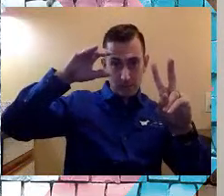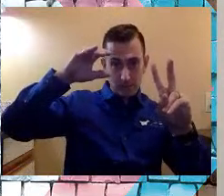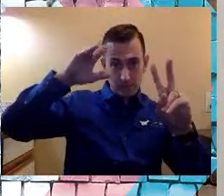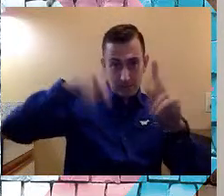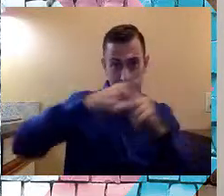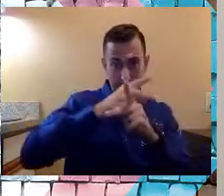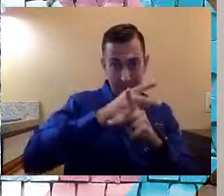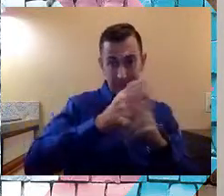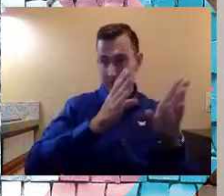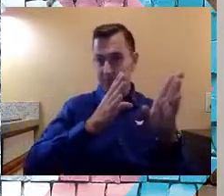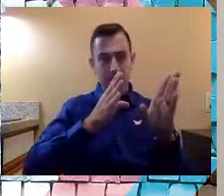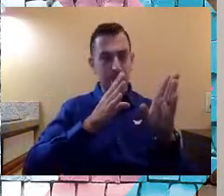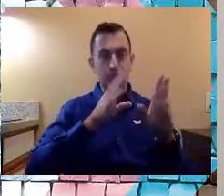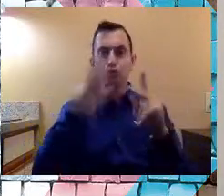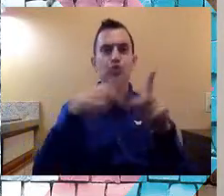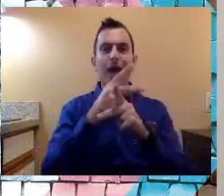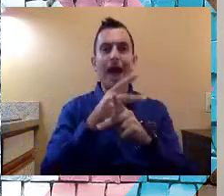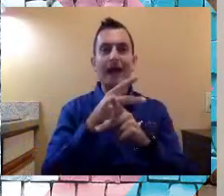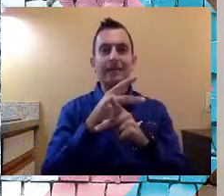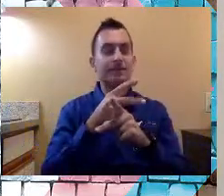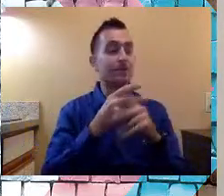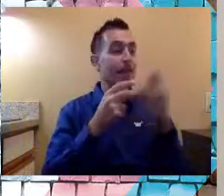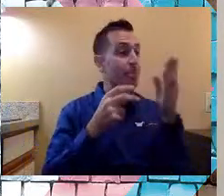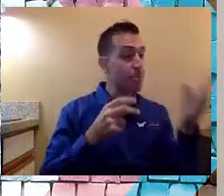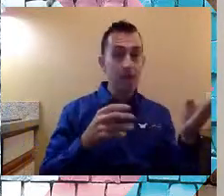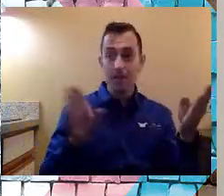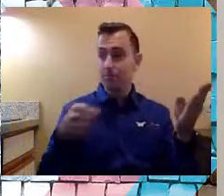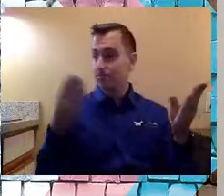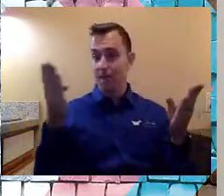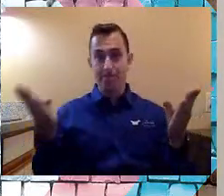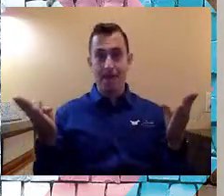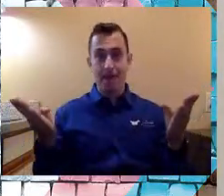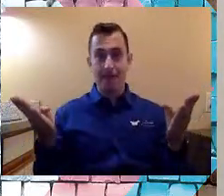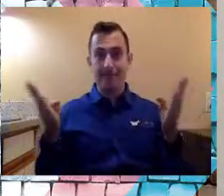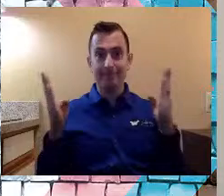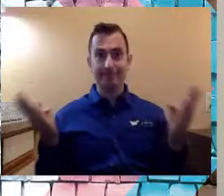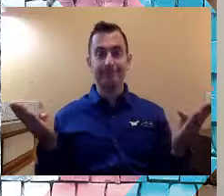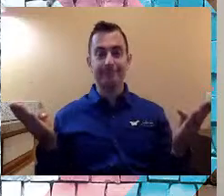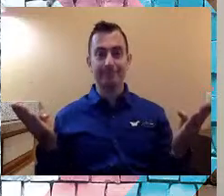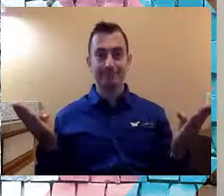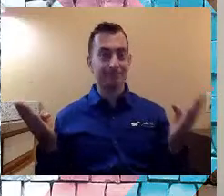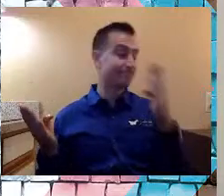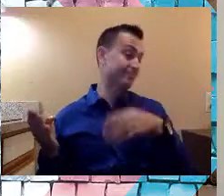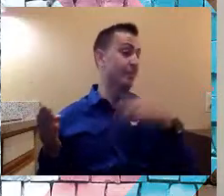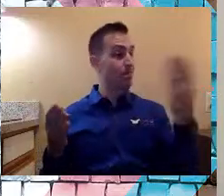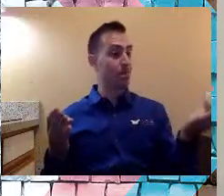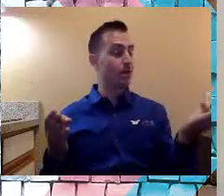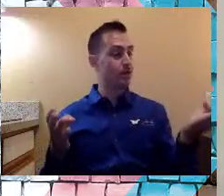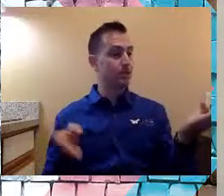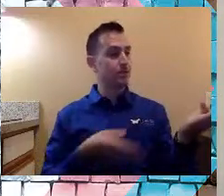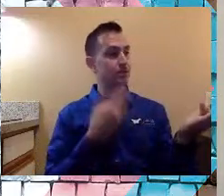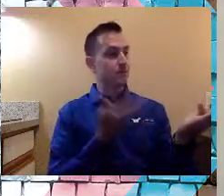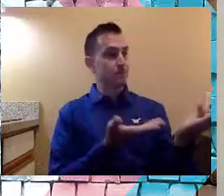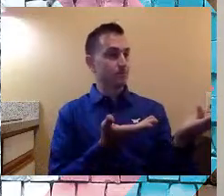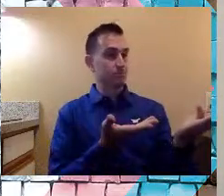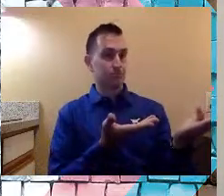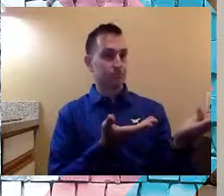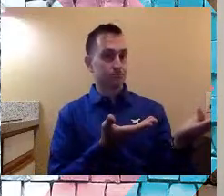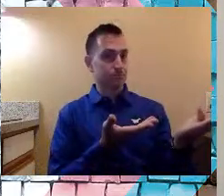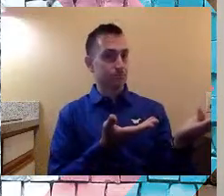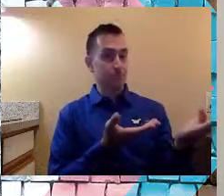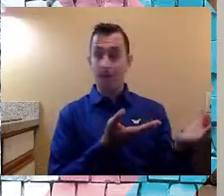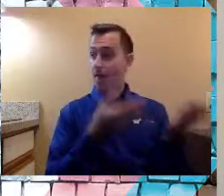and that. these,